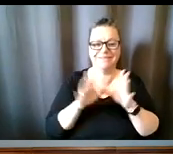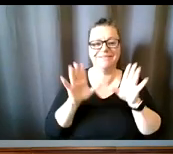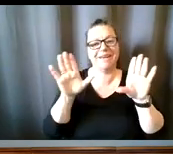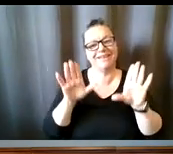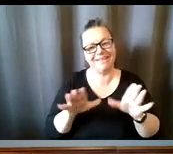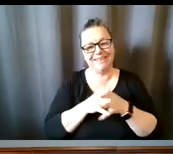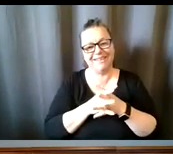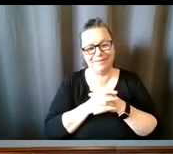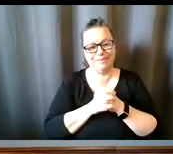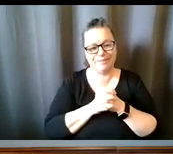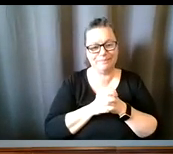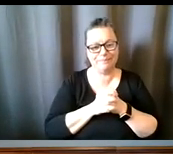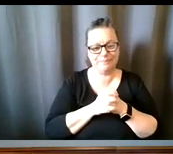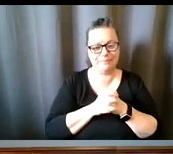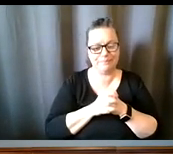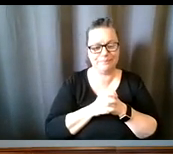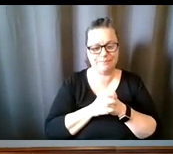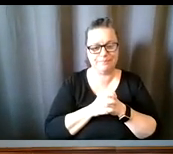Fantastic.